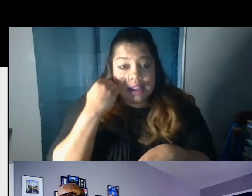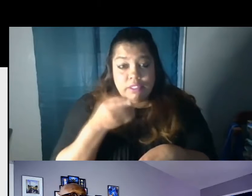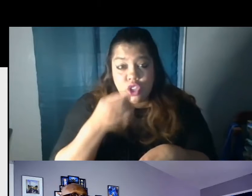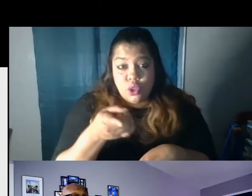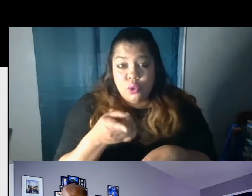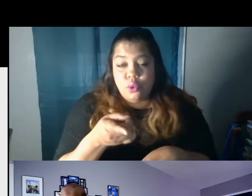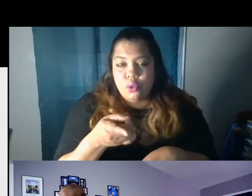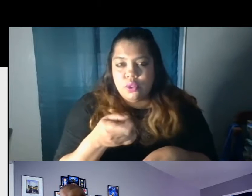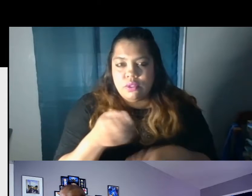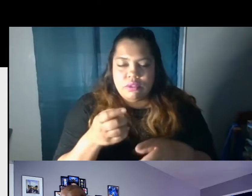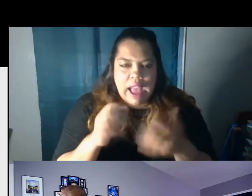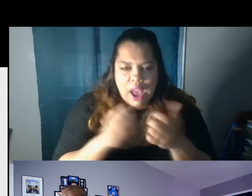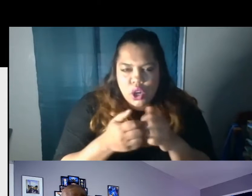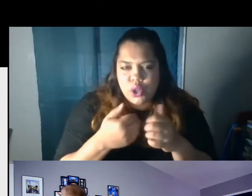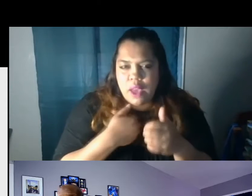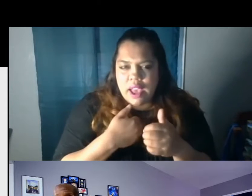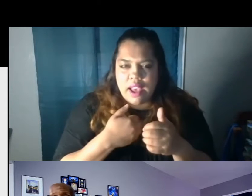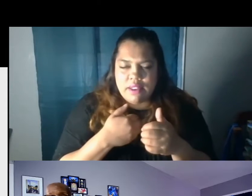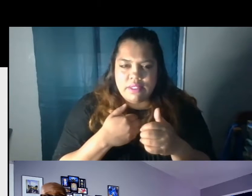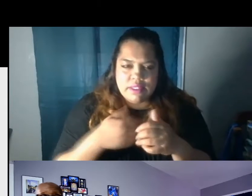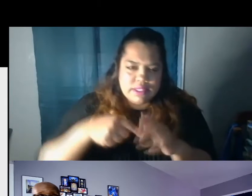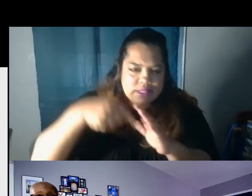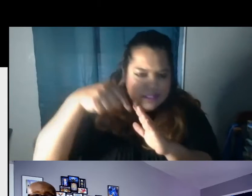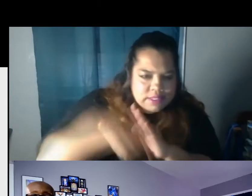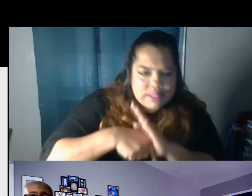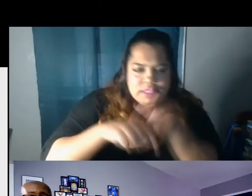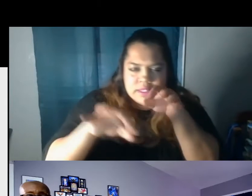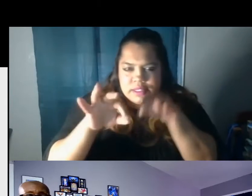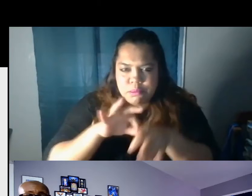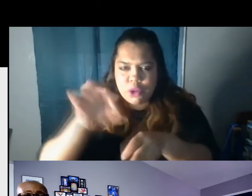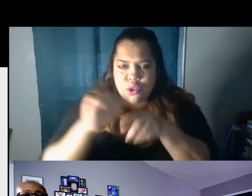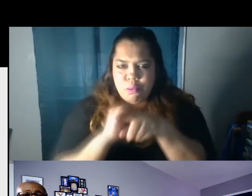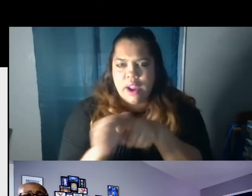March 1st. Hint, hint, still got time.